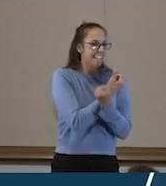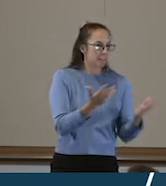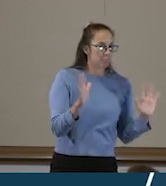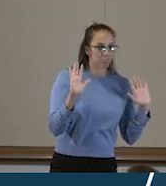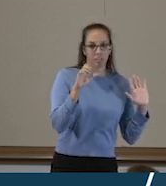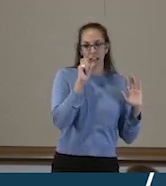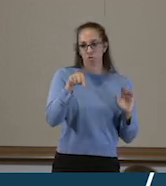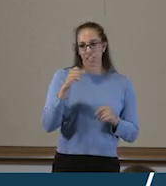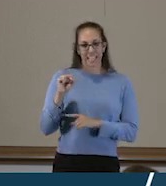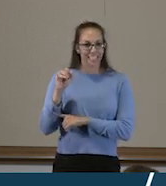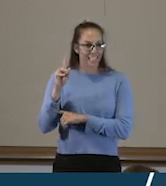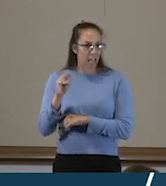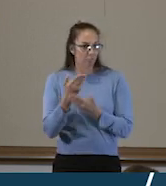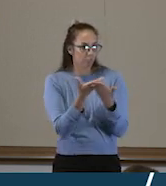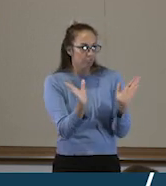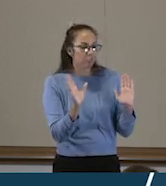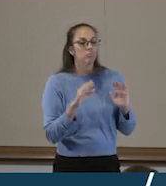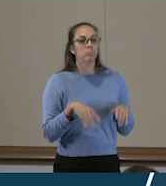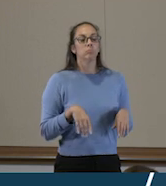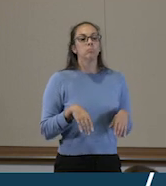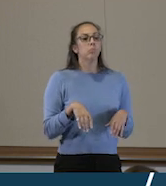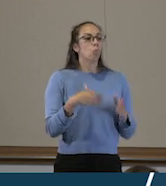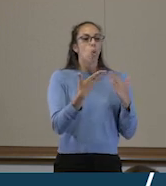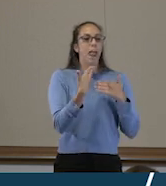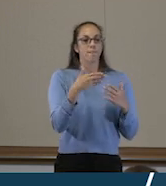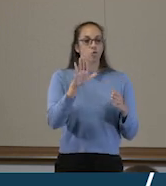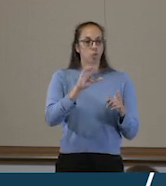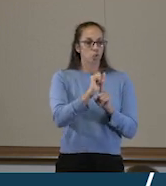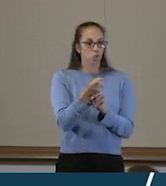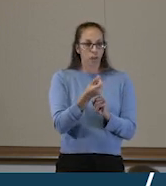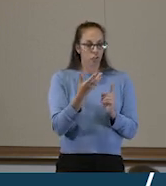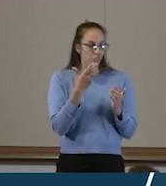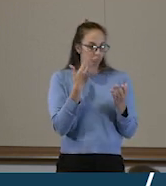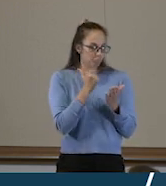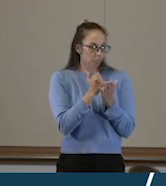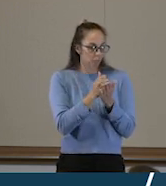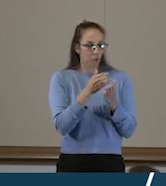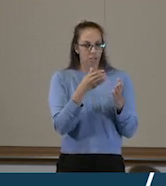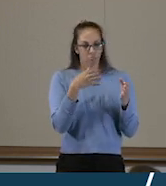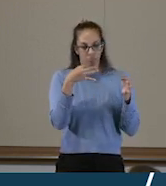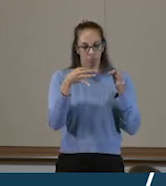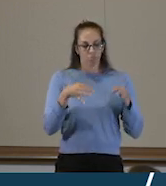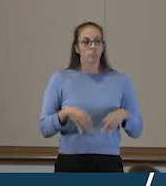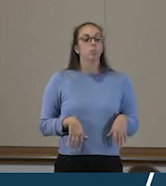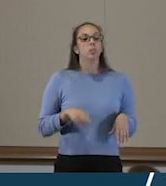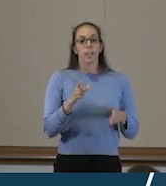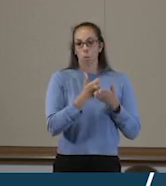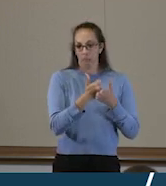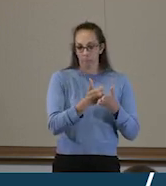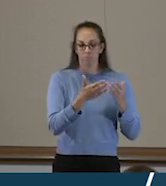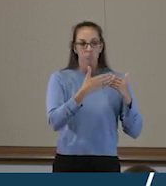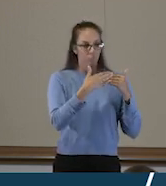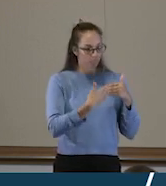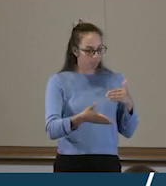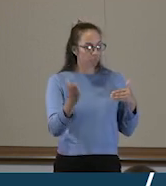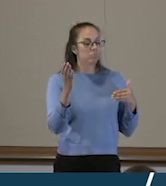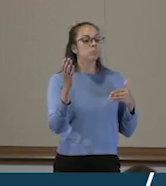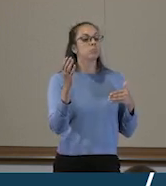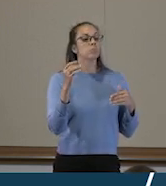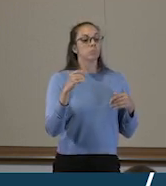for Medicaid disenrollment, whatever the case is, right? So they will assist you, and